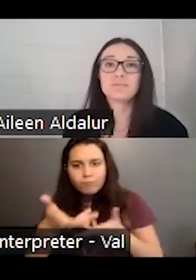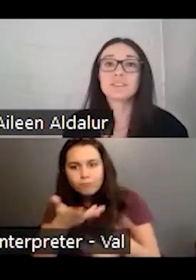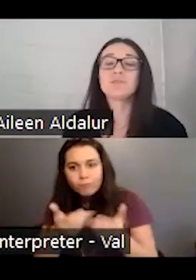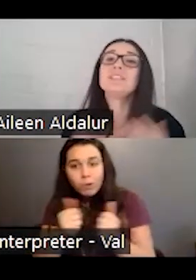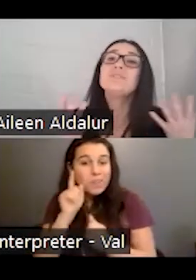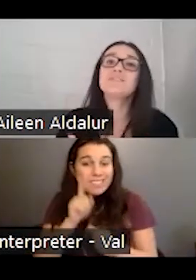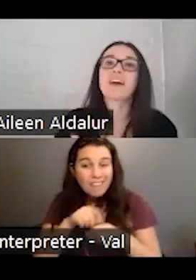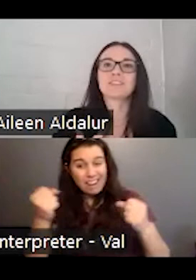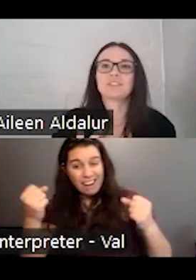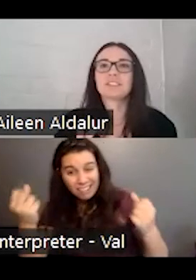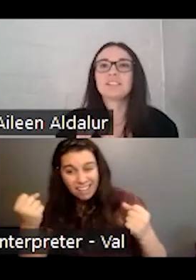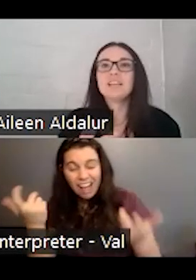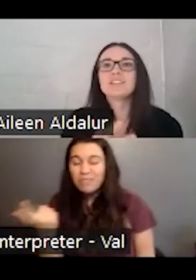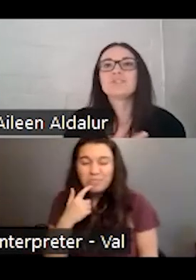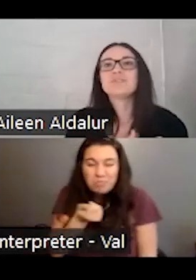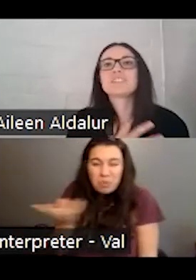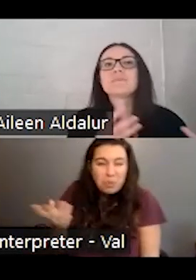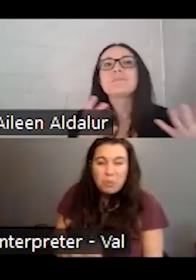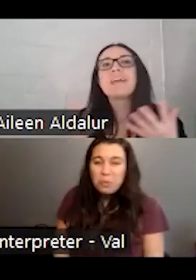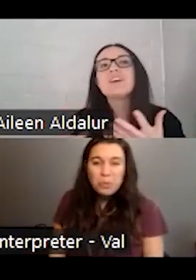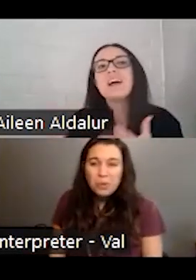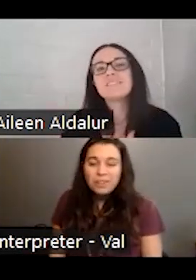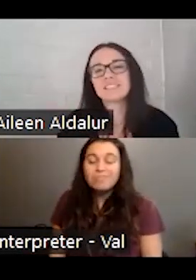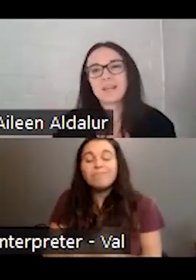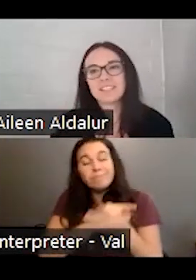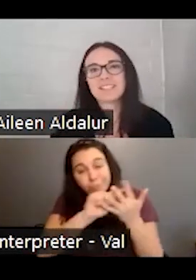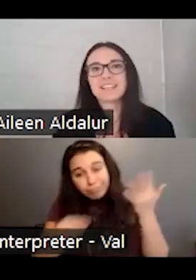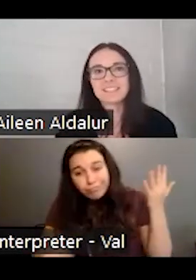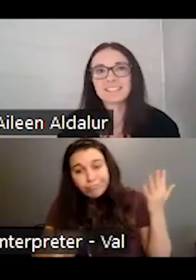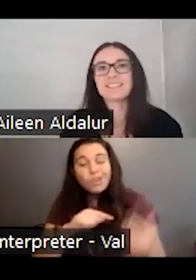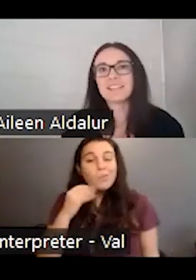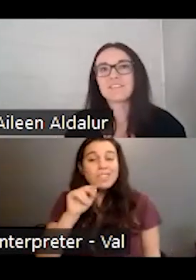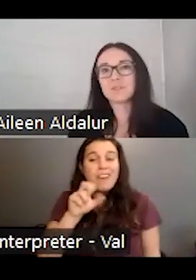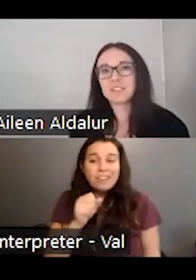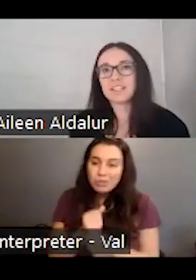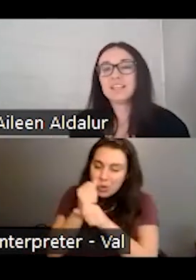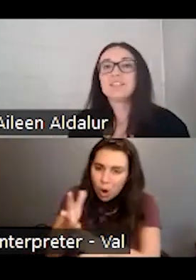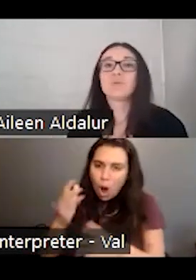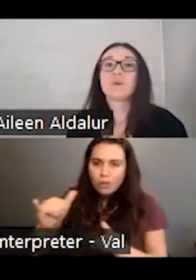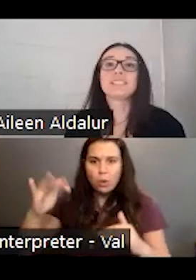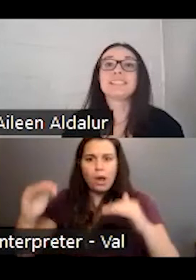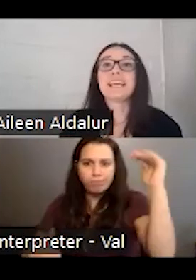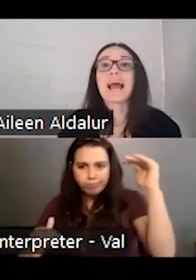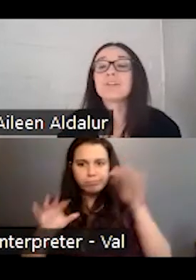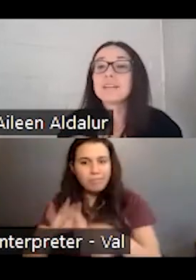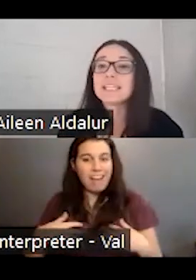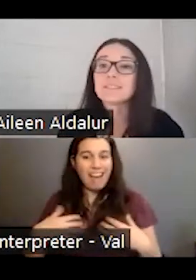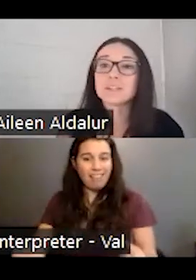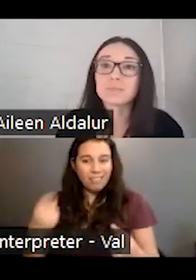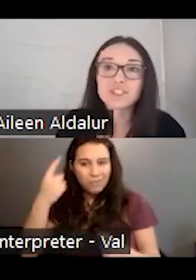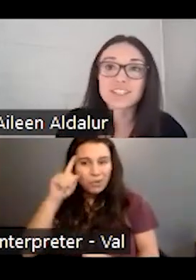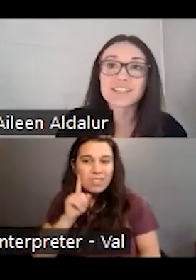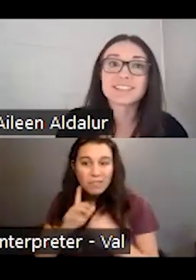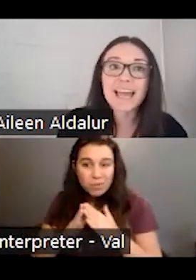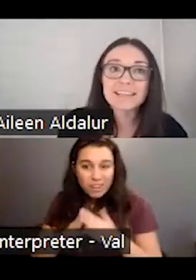language. So these risk factors contribute to some of the behavioral health disparities that exist in the deaf community, where we see higher rates